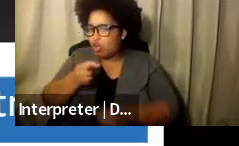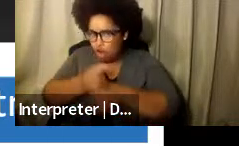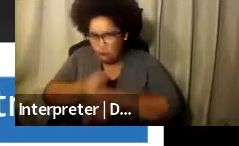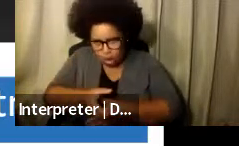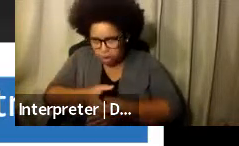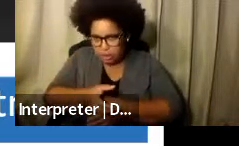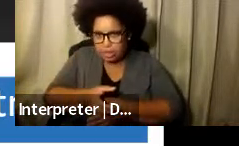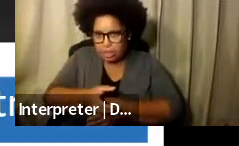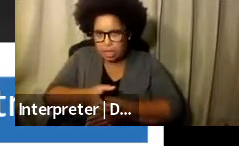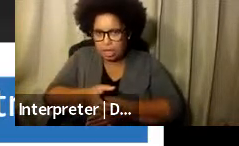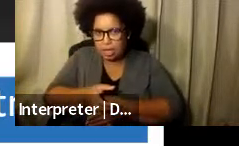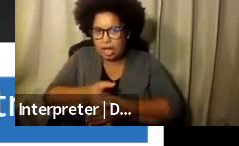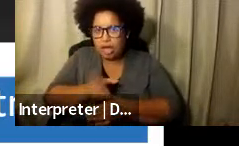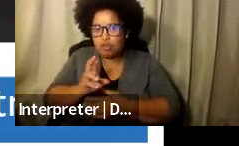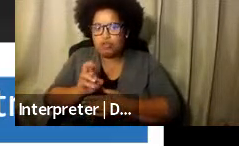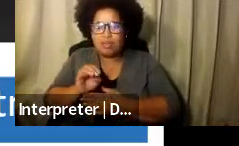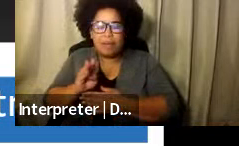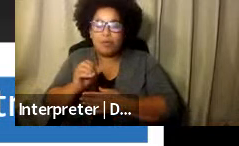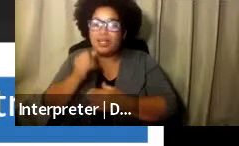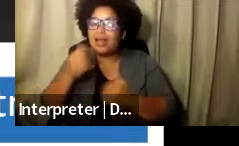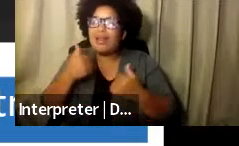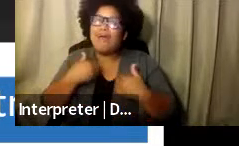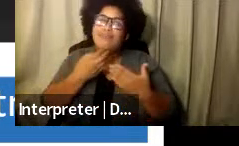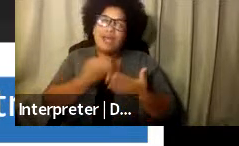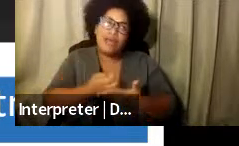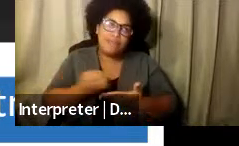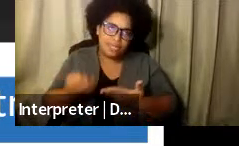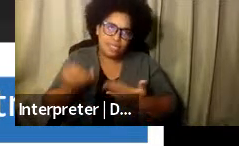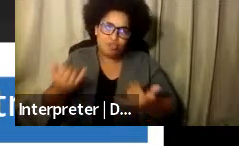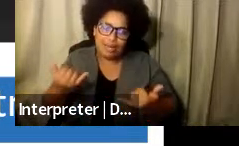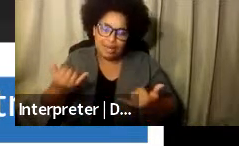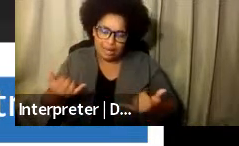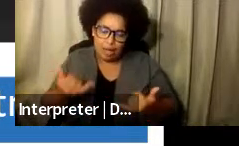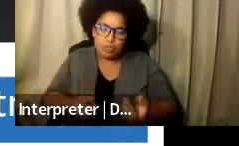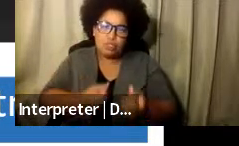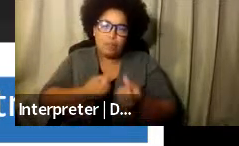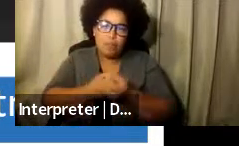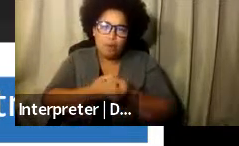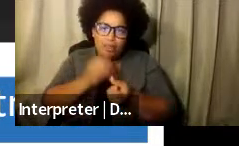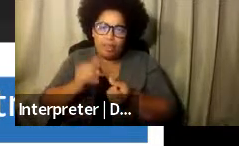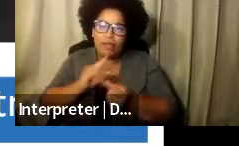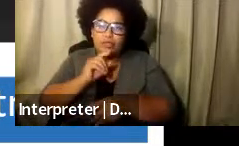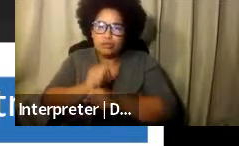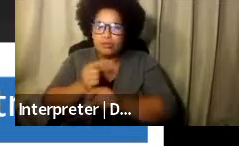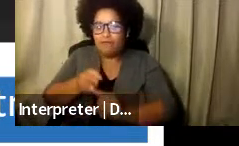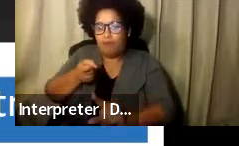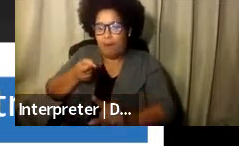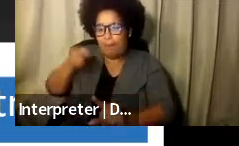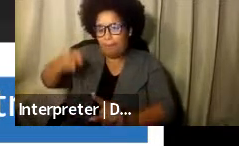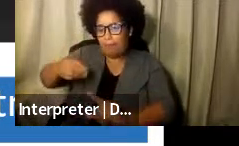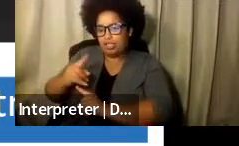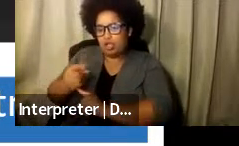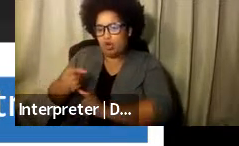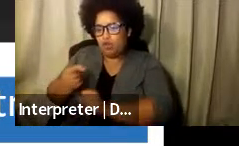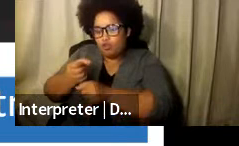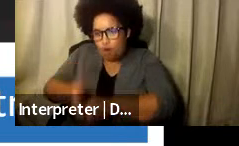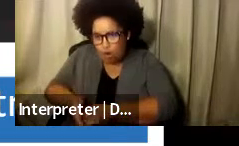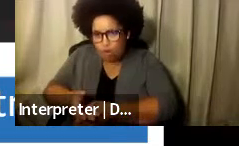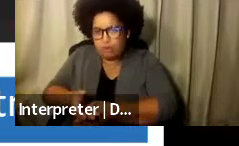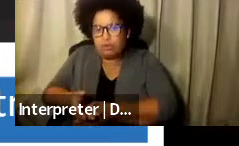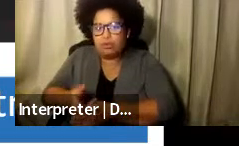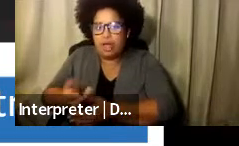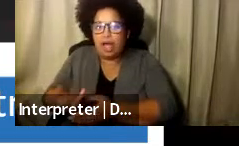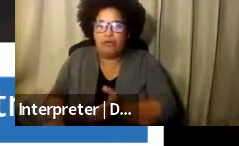the rebound, or we don't have evidence, I should say, to support that is actually caused by Paxlovid.